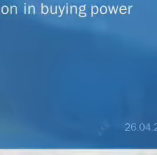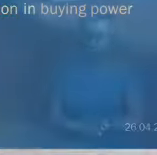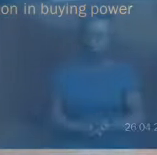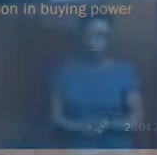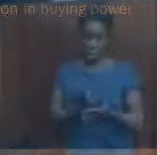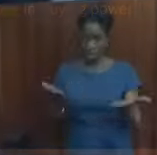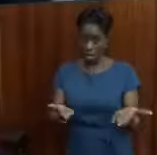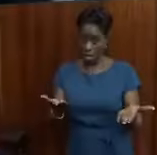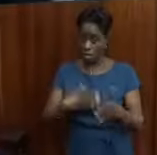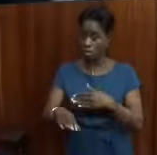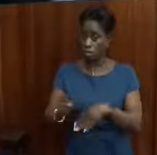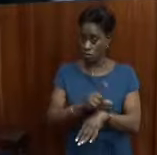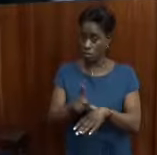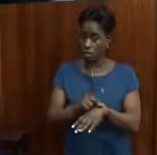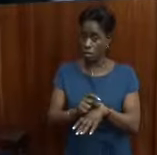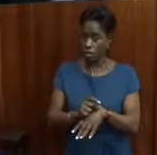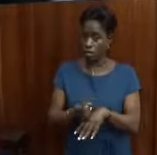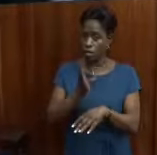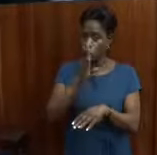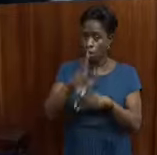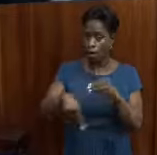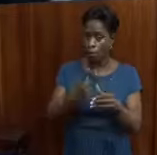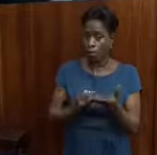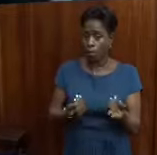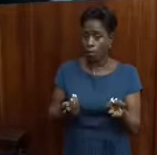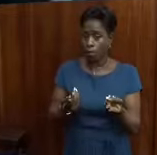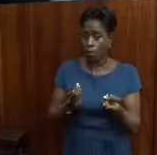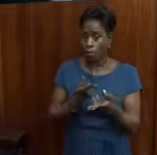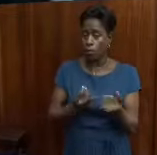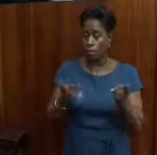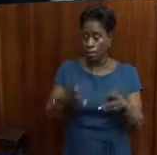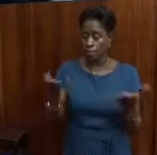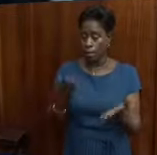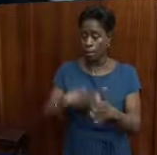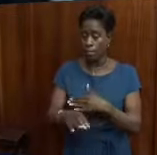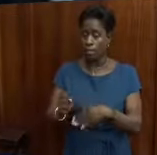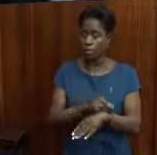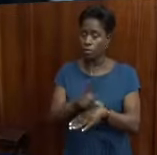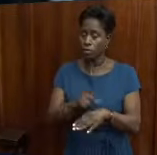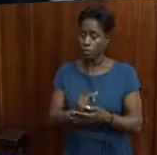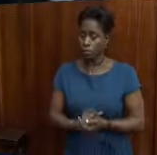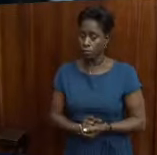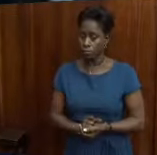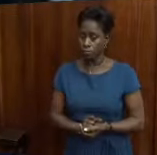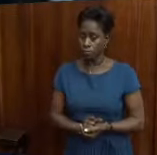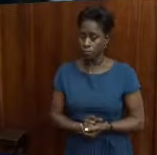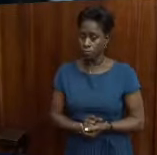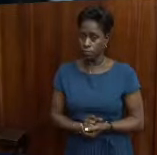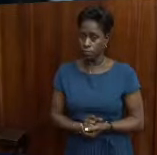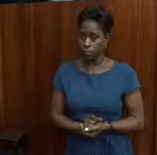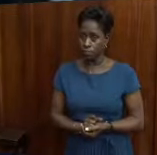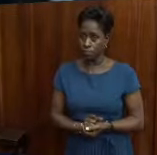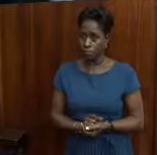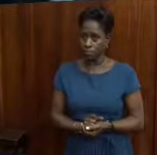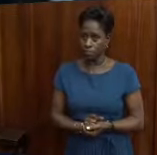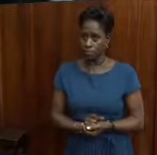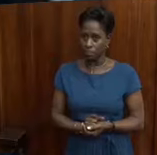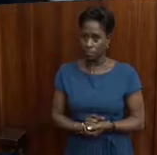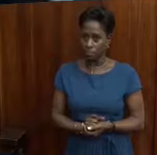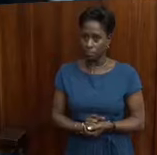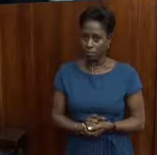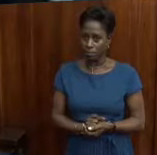home, Mr. Speaker, economic developments in CARICOM region have been mixed in 2021. Economic